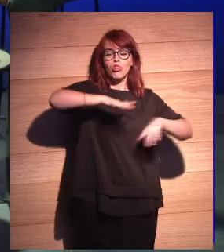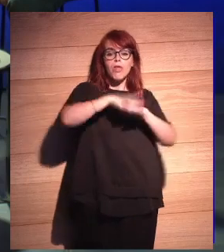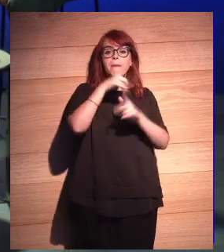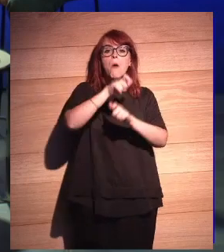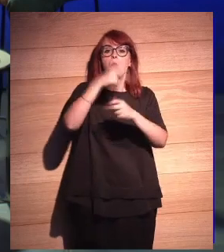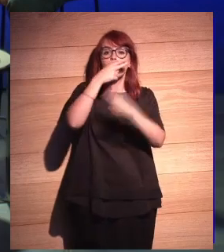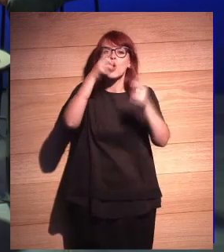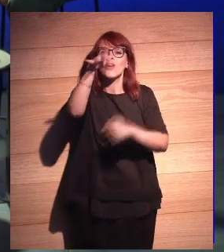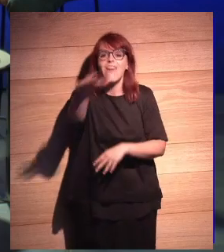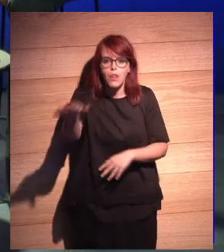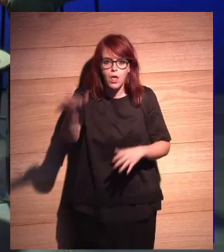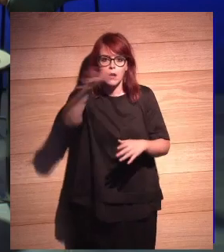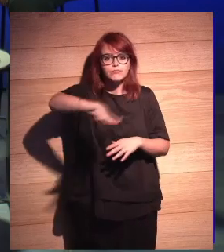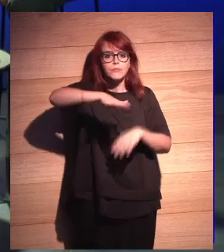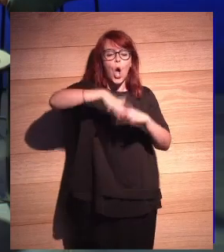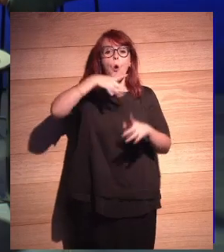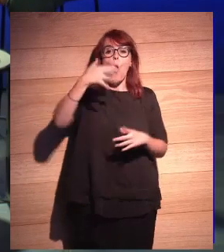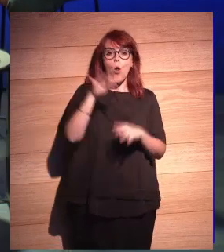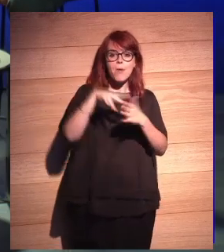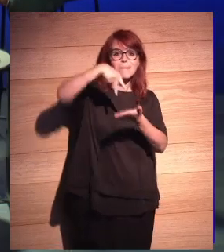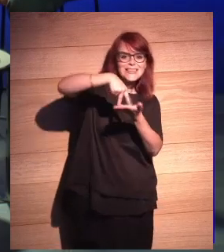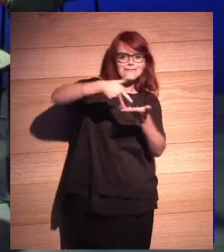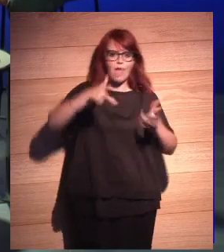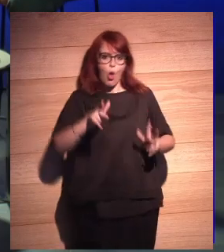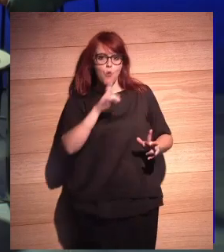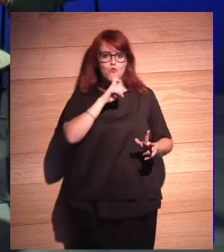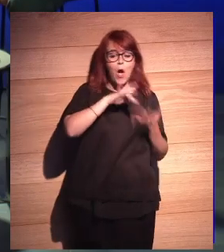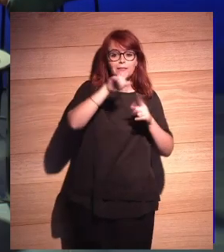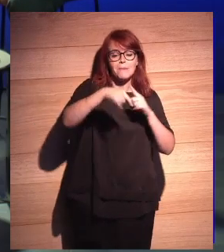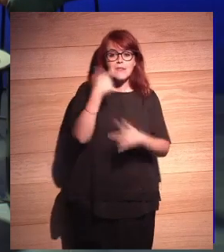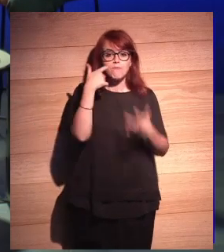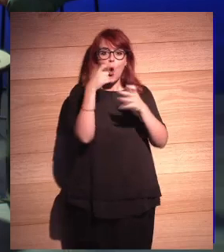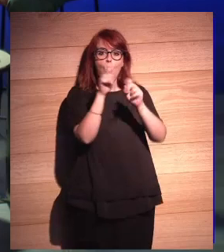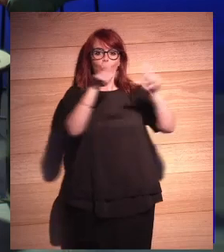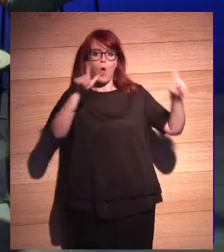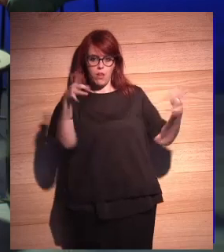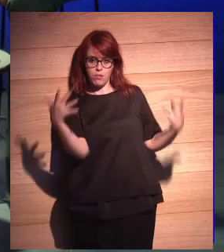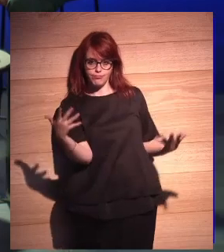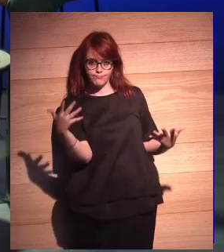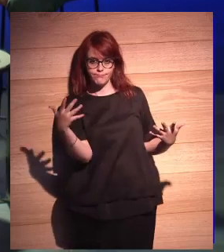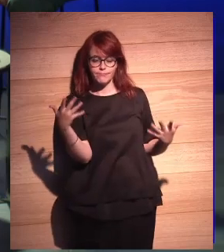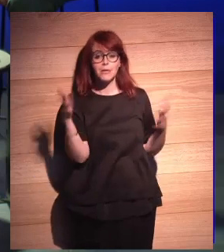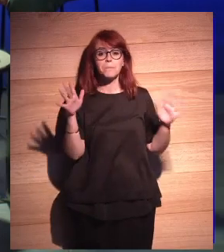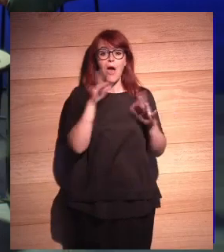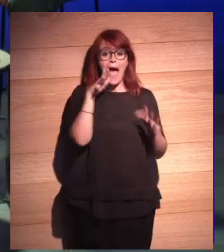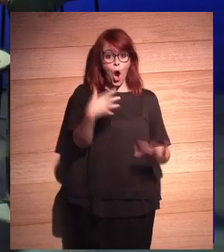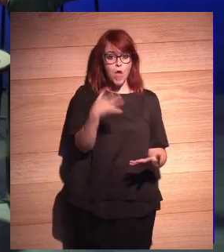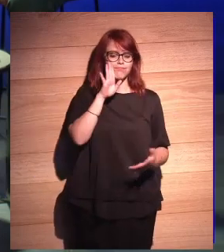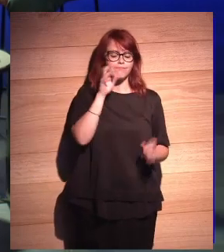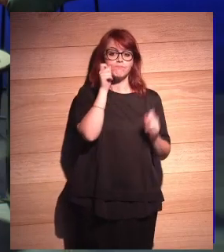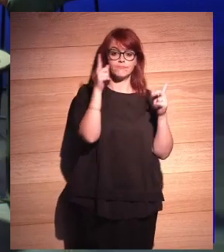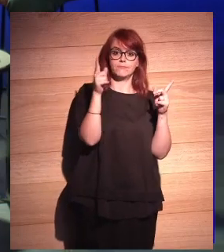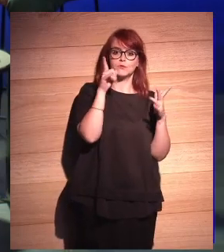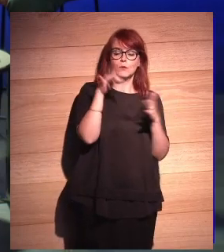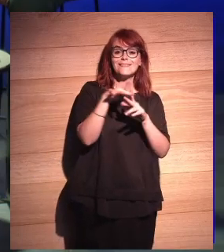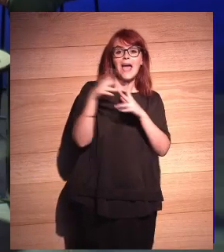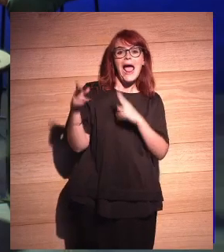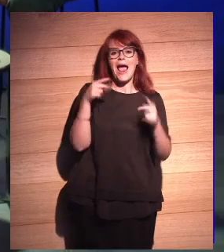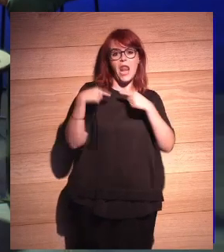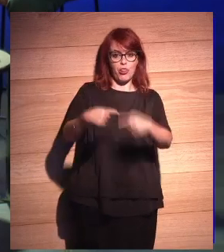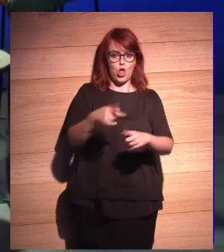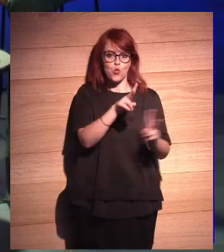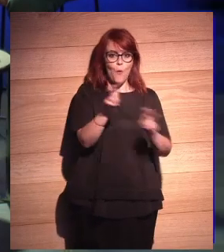this thing that you need to consider, the audience that is going to see the work of art, the type of work of art that you are going to